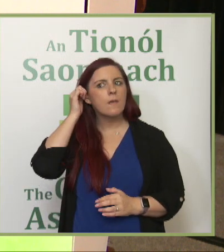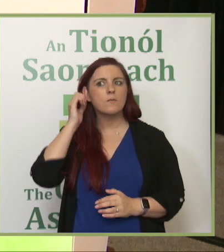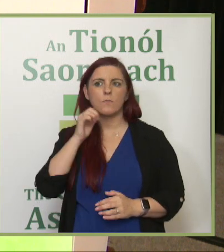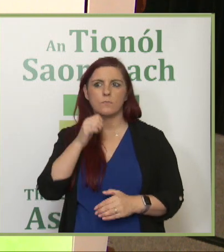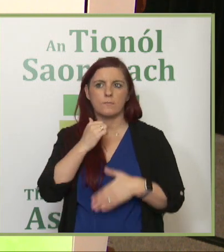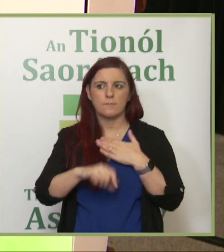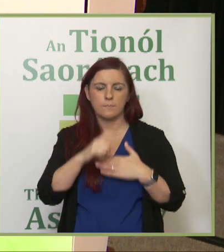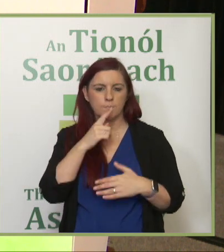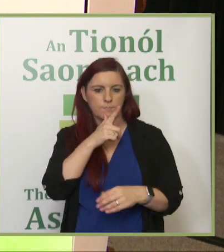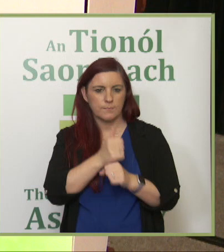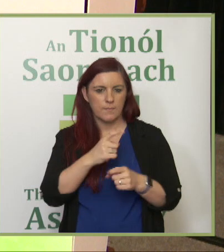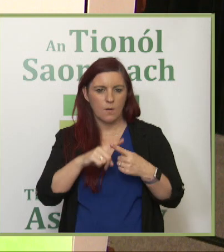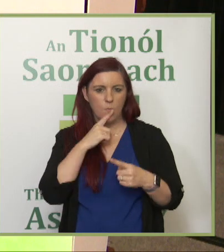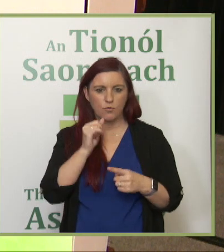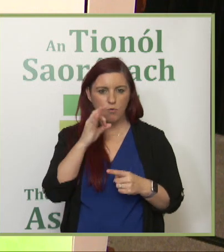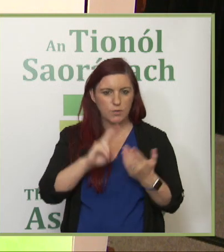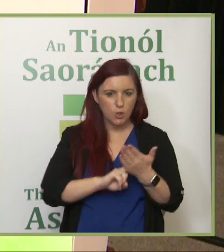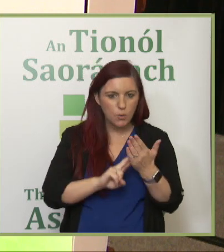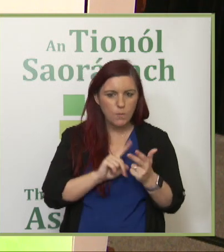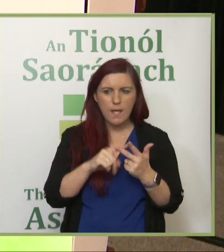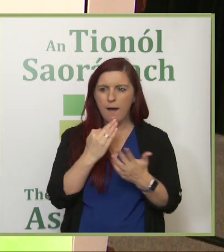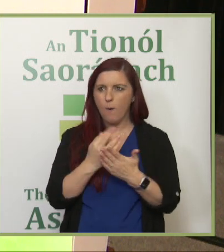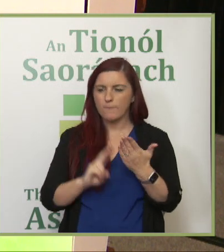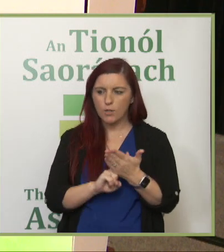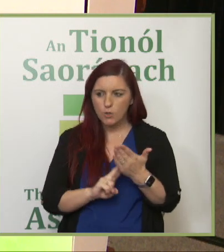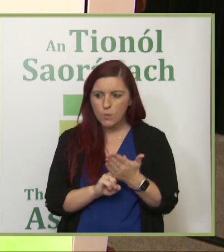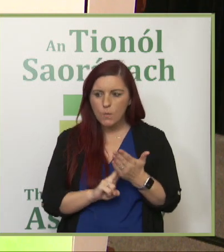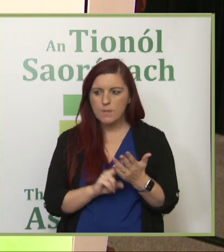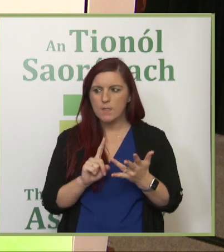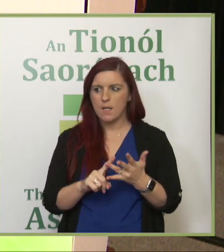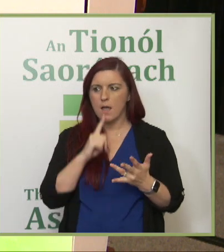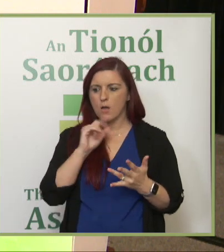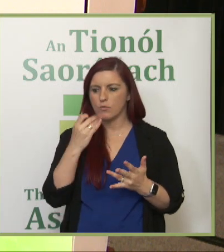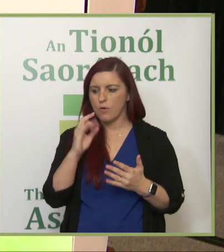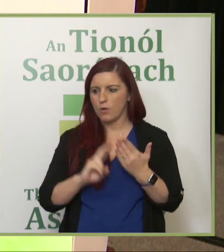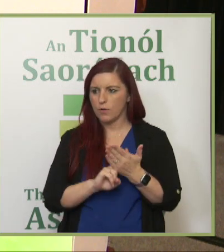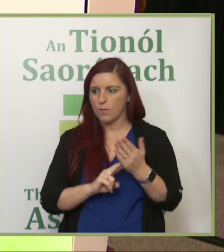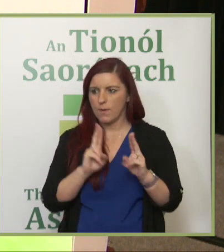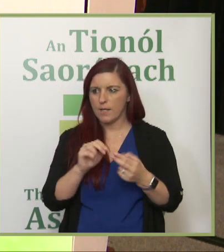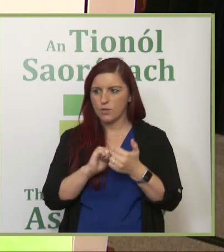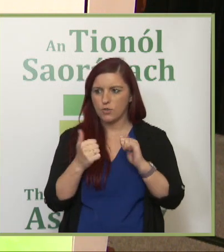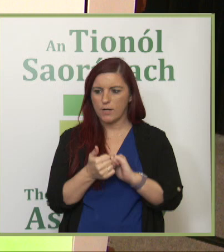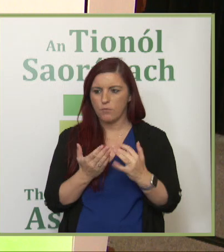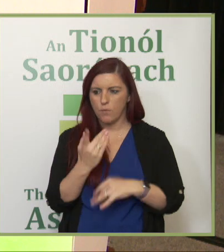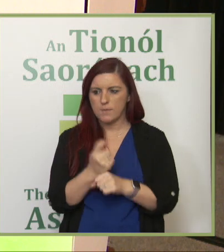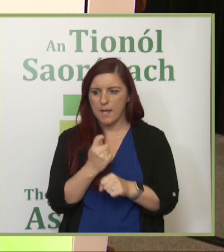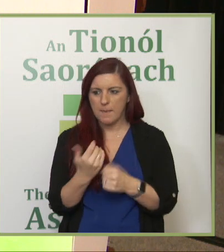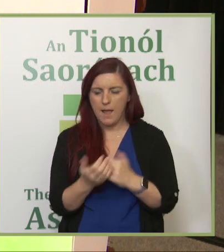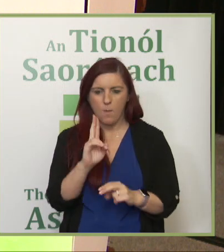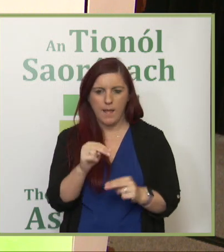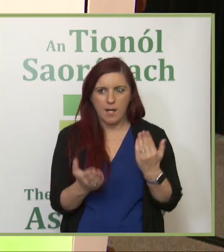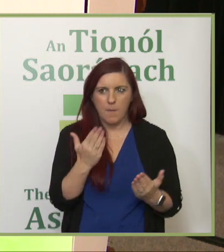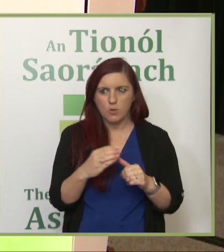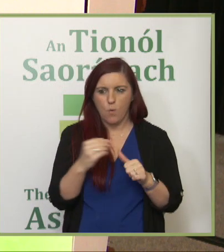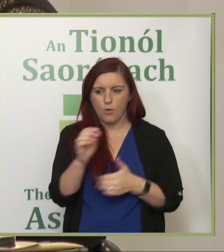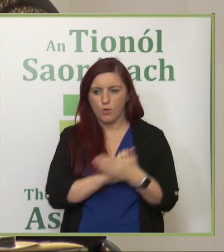Ireland use drugs, what drugs they use, how often they use them, how drug use trends have changed over time, and how we compare to other